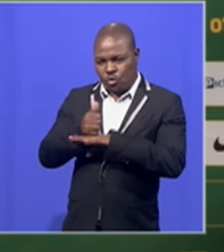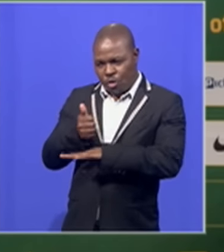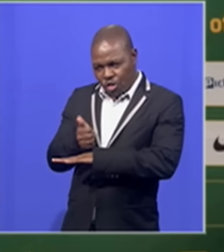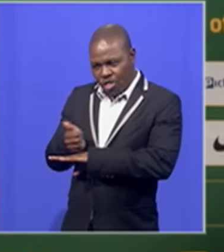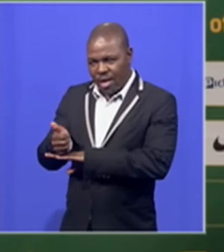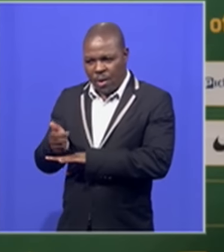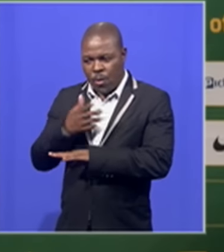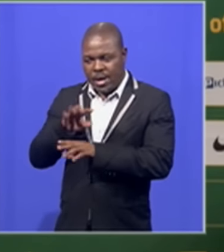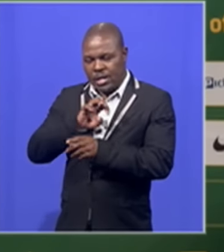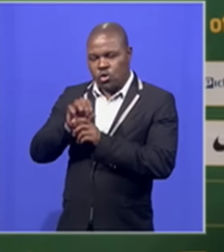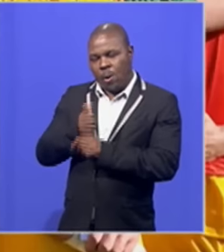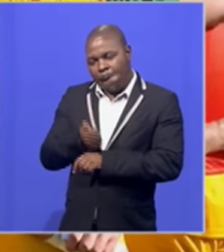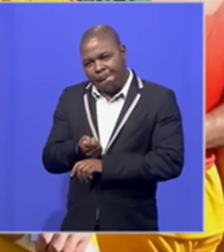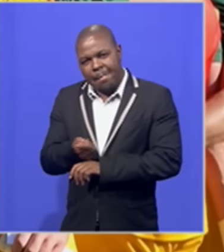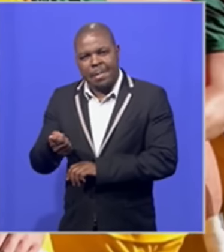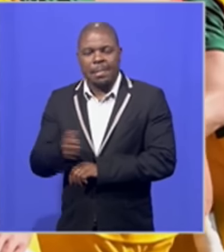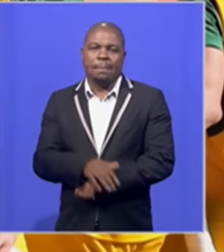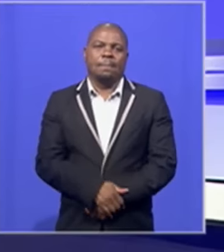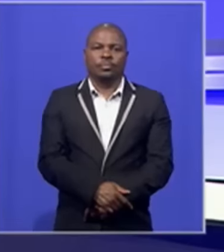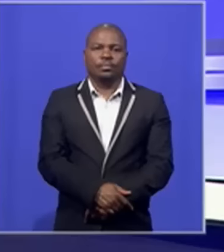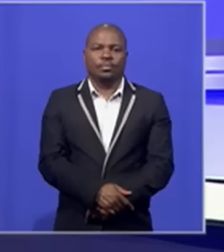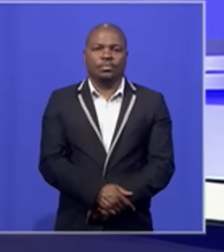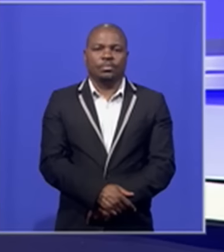overpower them with what we do.